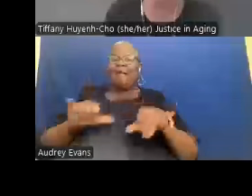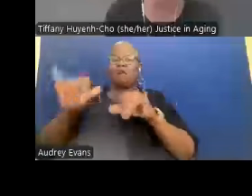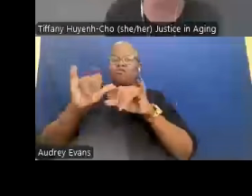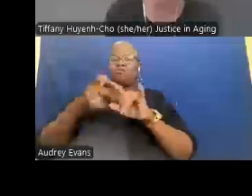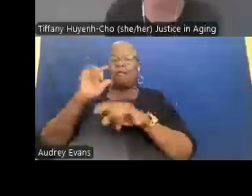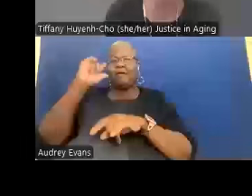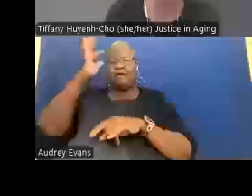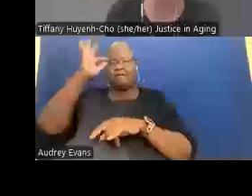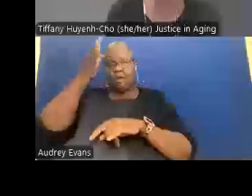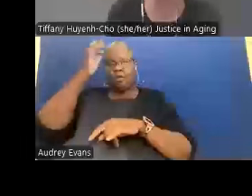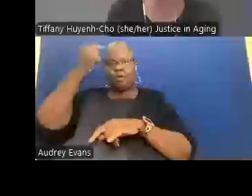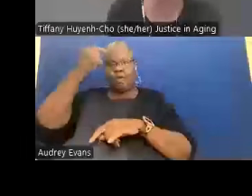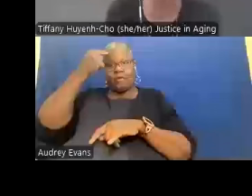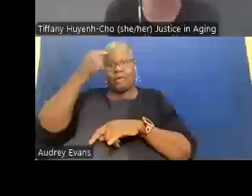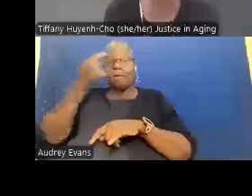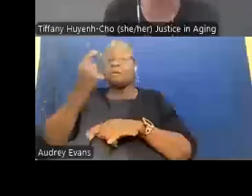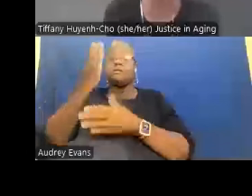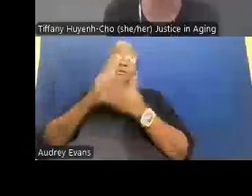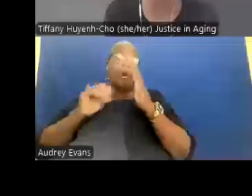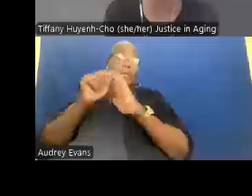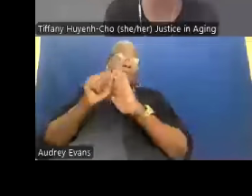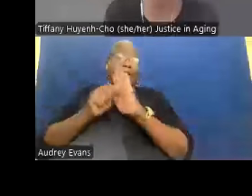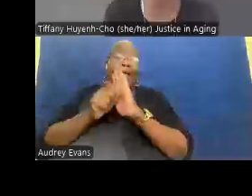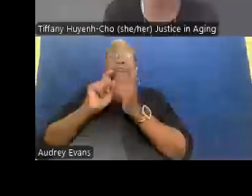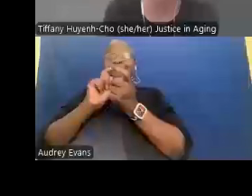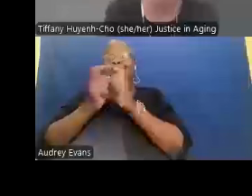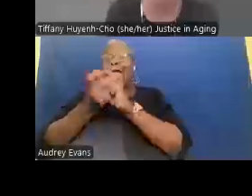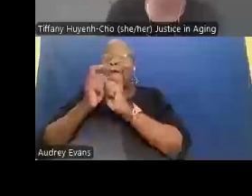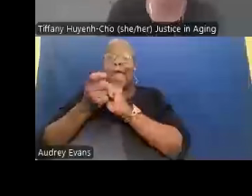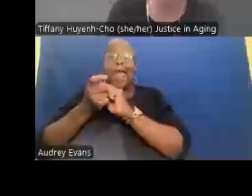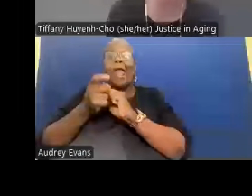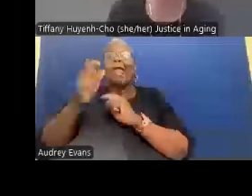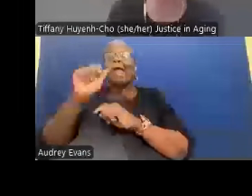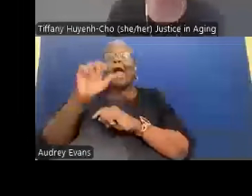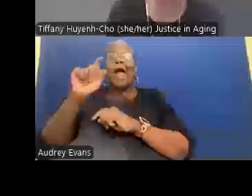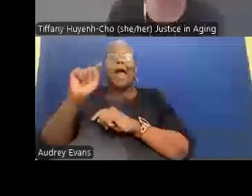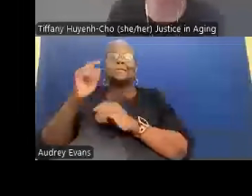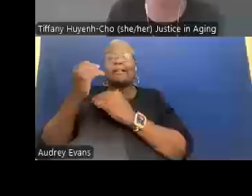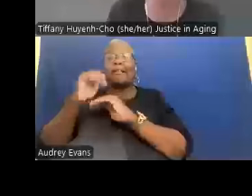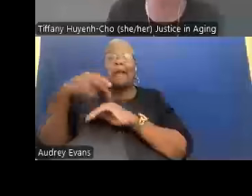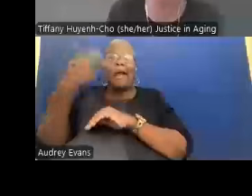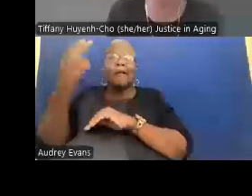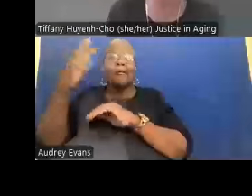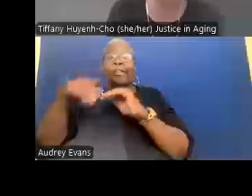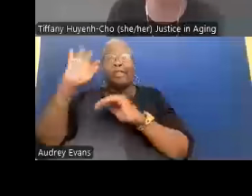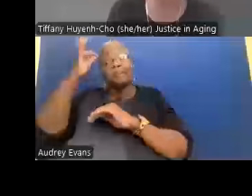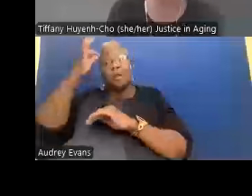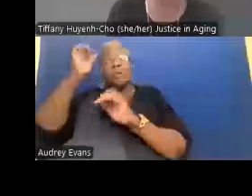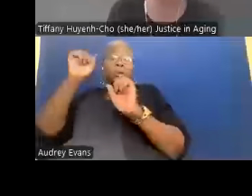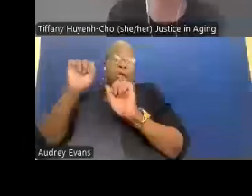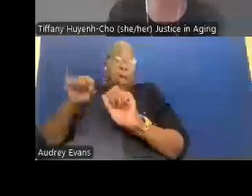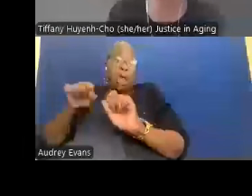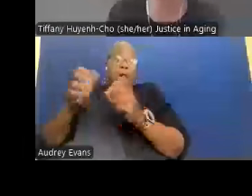federal government sets out. So some states change the income or asset limits to be higher than the federal